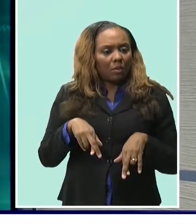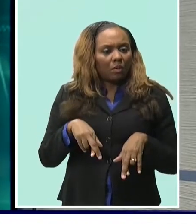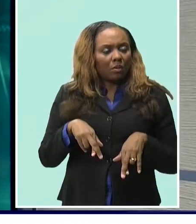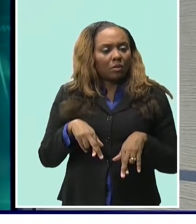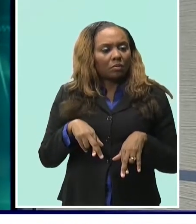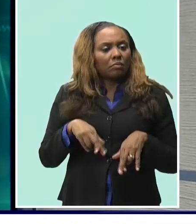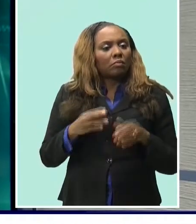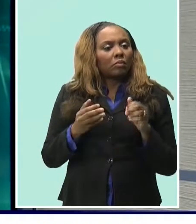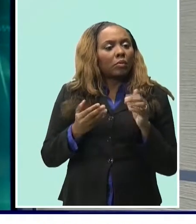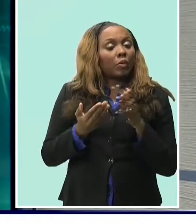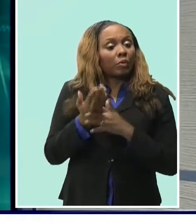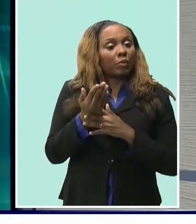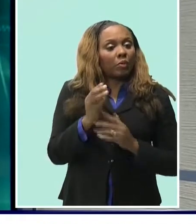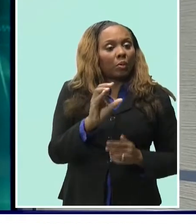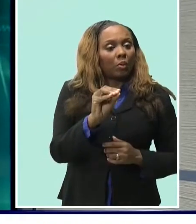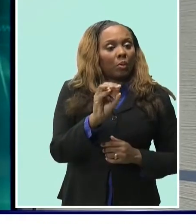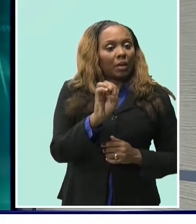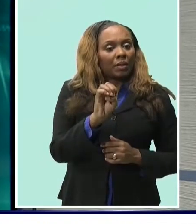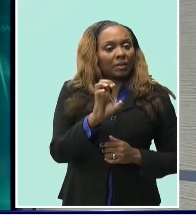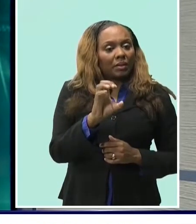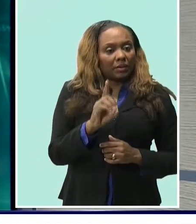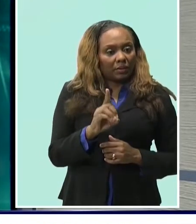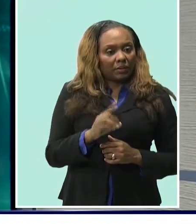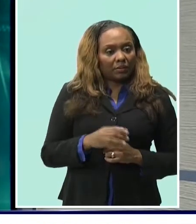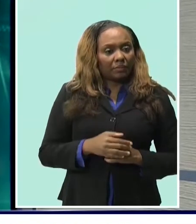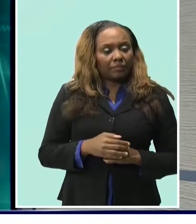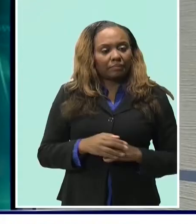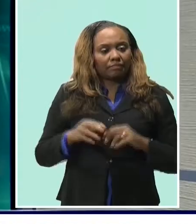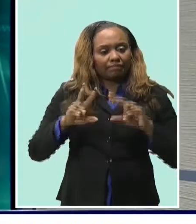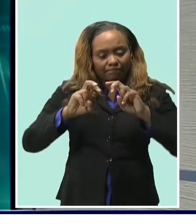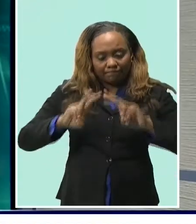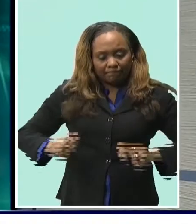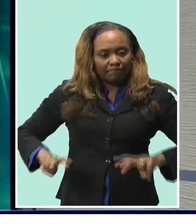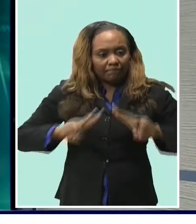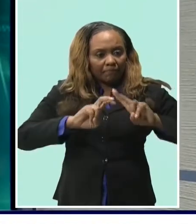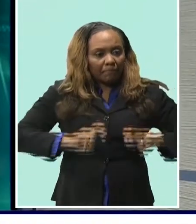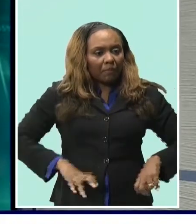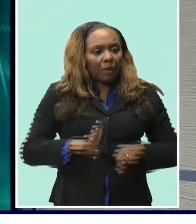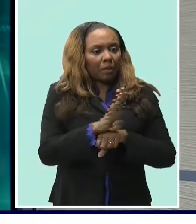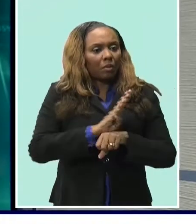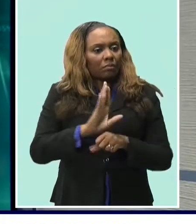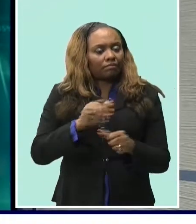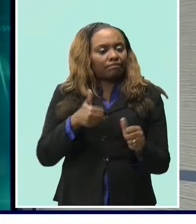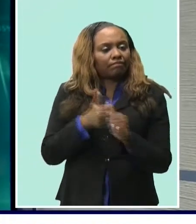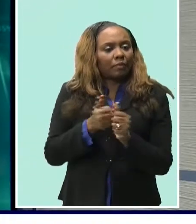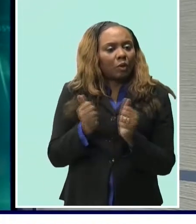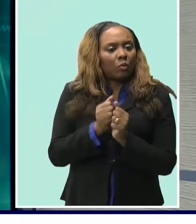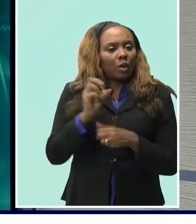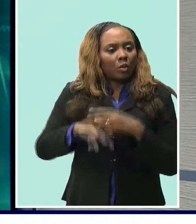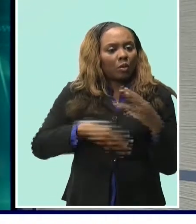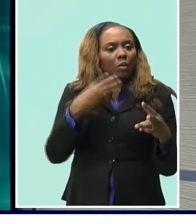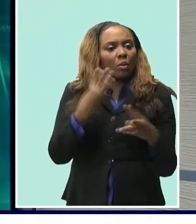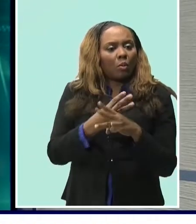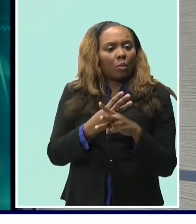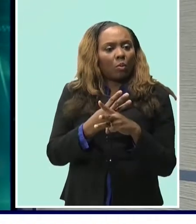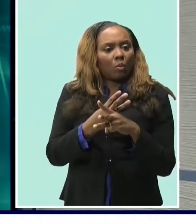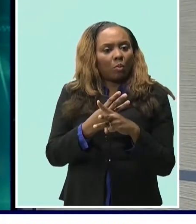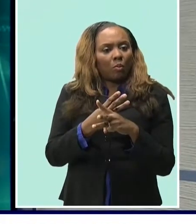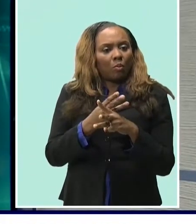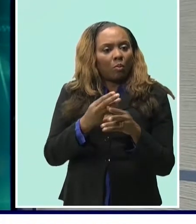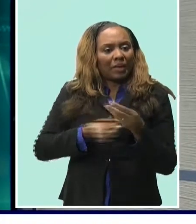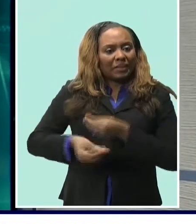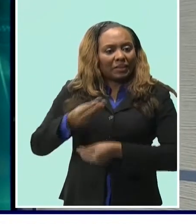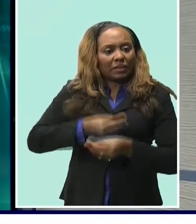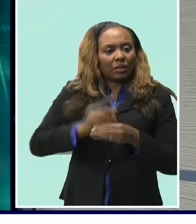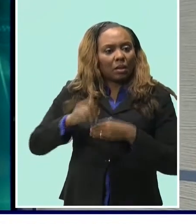review report published by the OECD. It assesses Barbados' compliance with the Global Forum's Exchange for Information